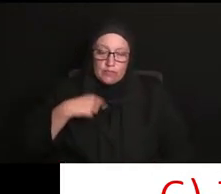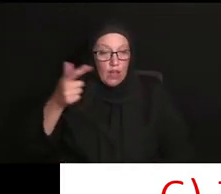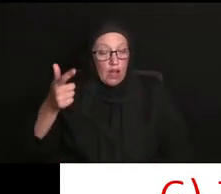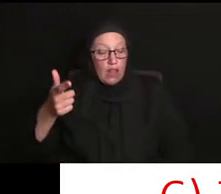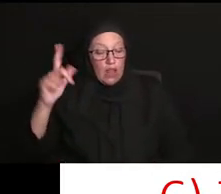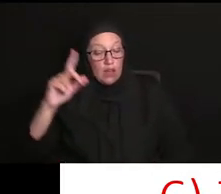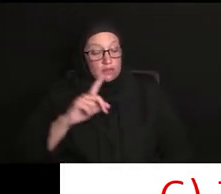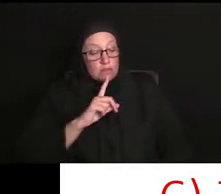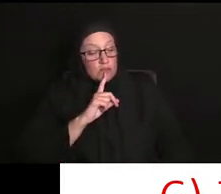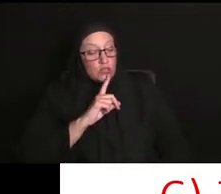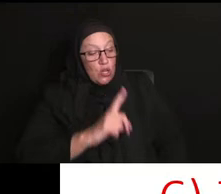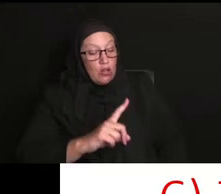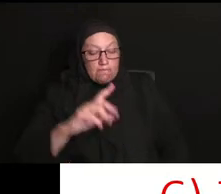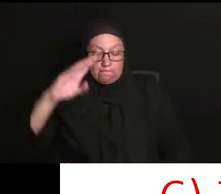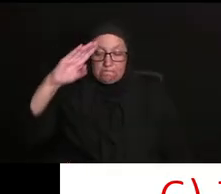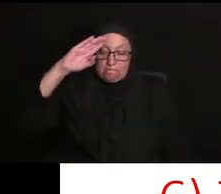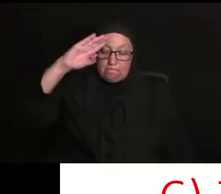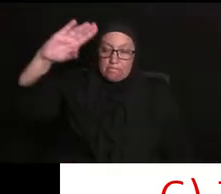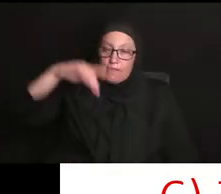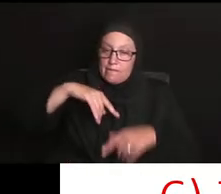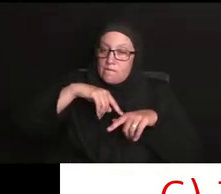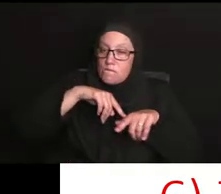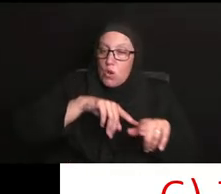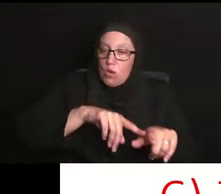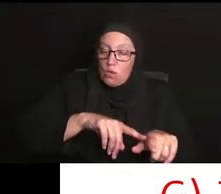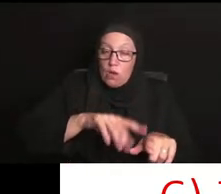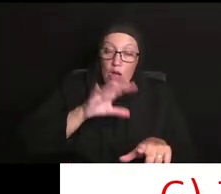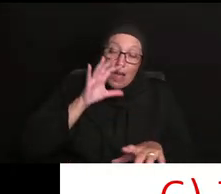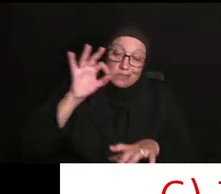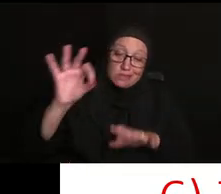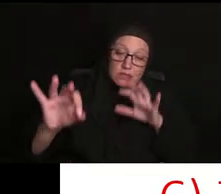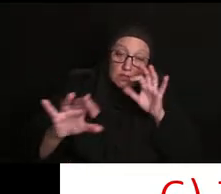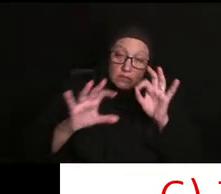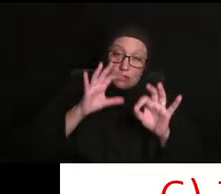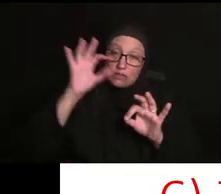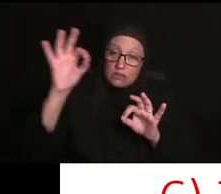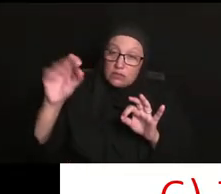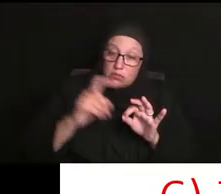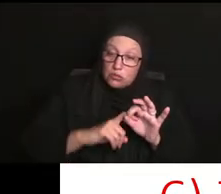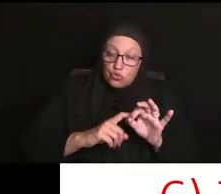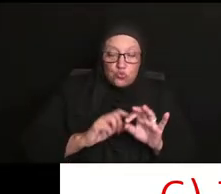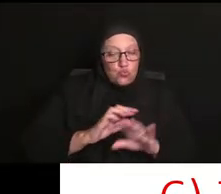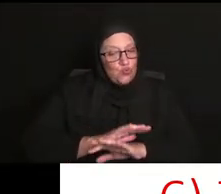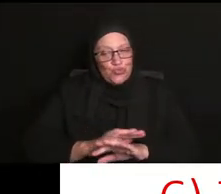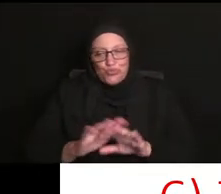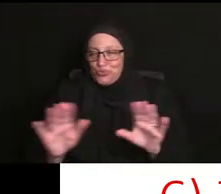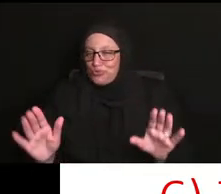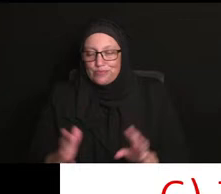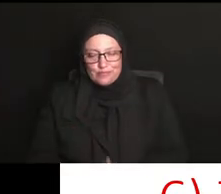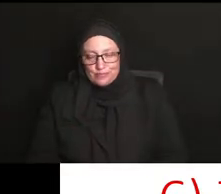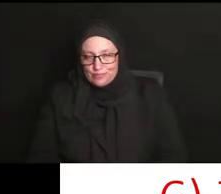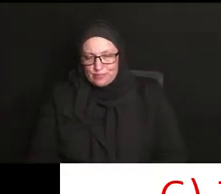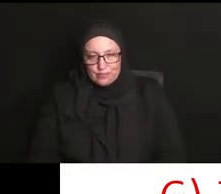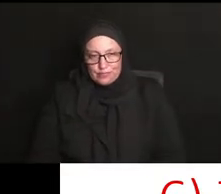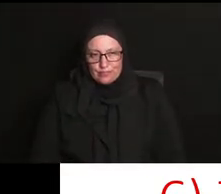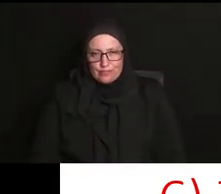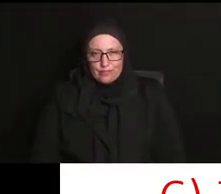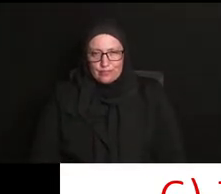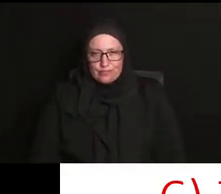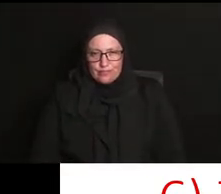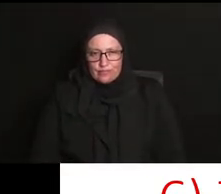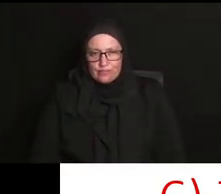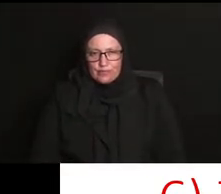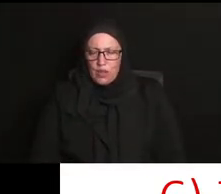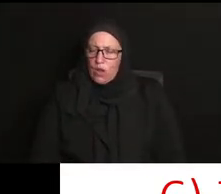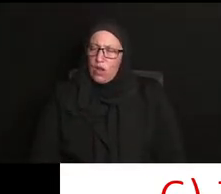questions anymore. That's the higher level of being a Abdullah. I don't need to ask questions, but why do we need to do the salat